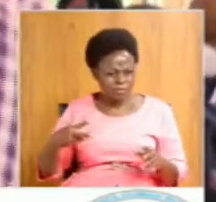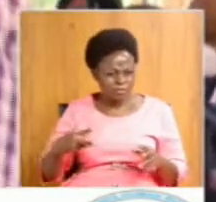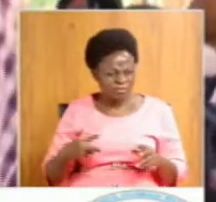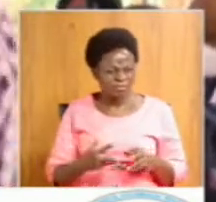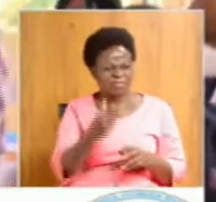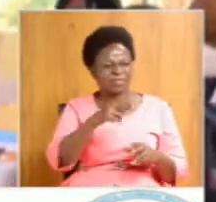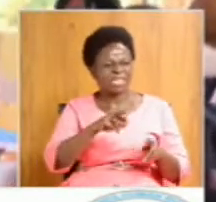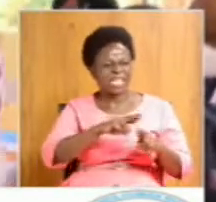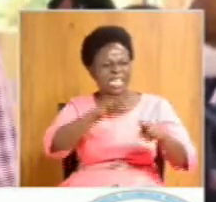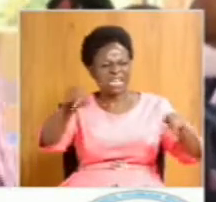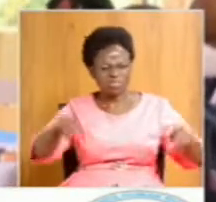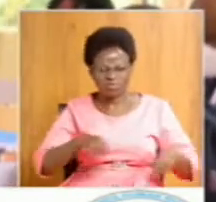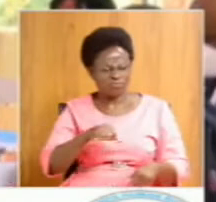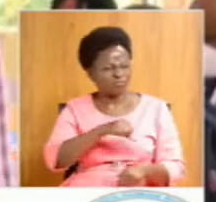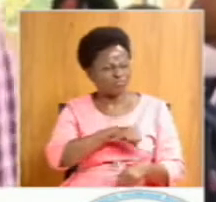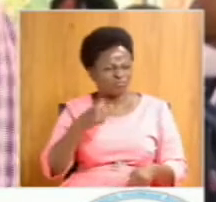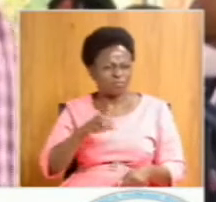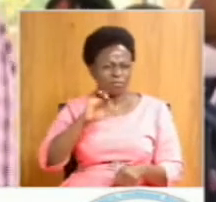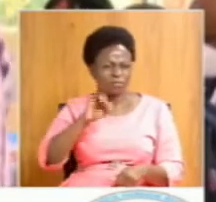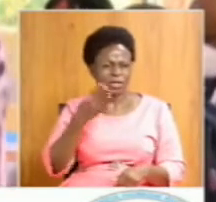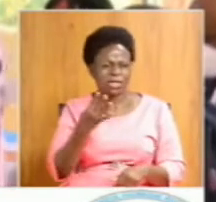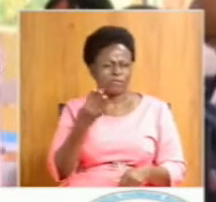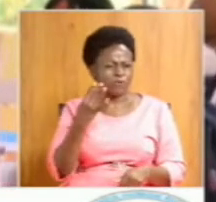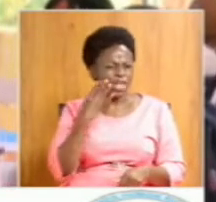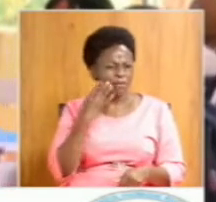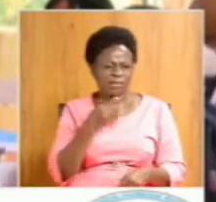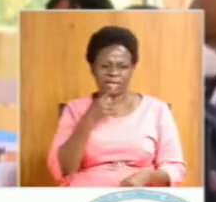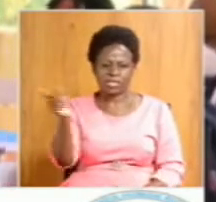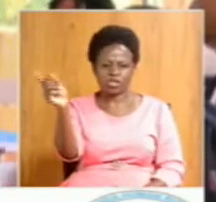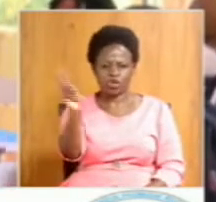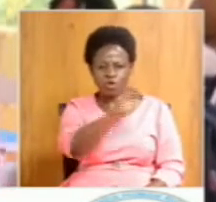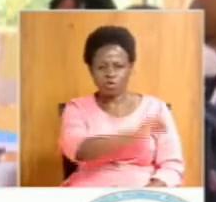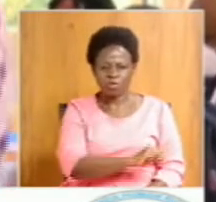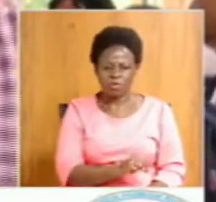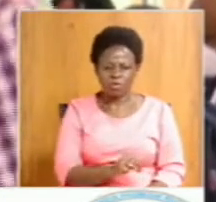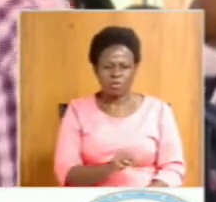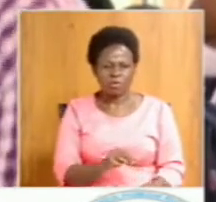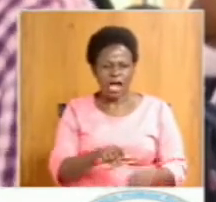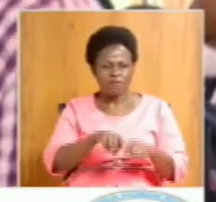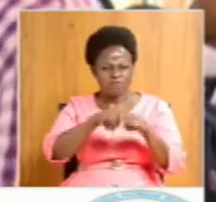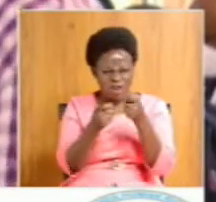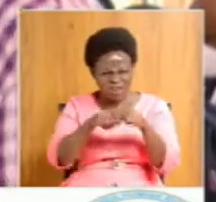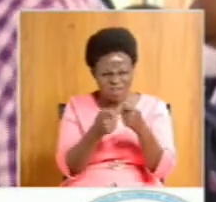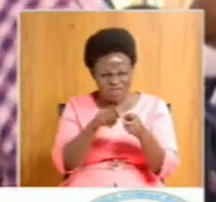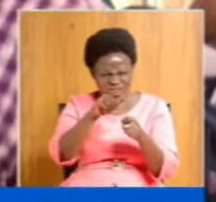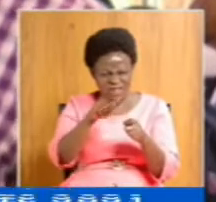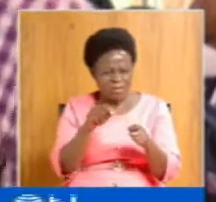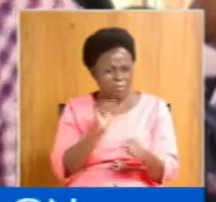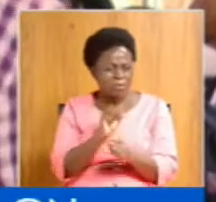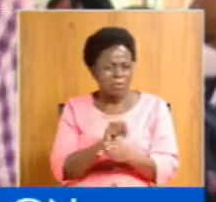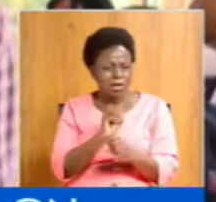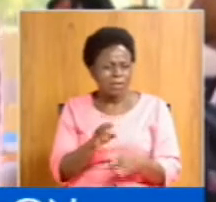substandard classroom block, which is worth 84 million. They said, no, it has cracks, but hasn't started